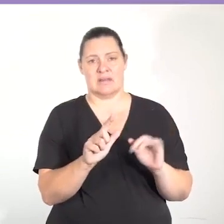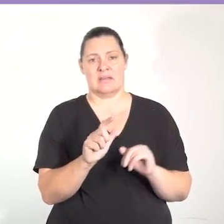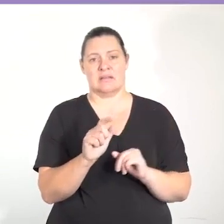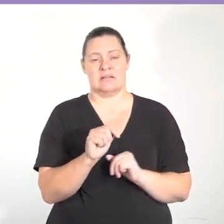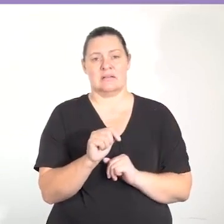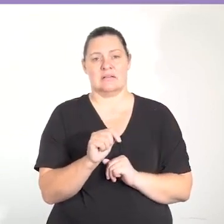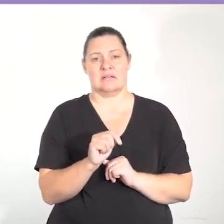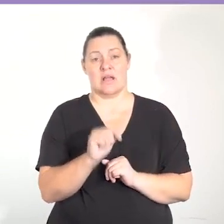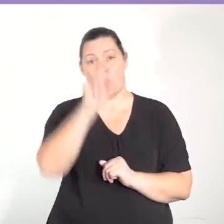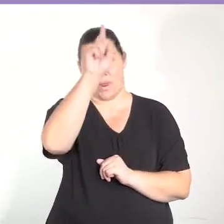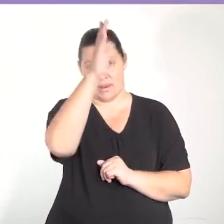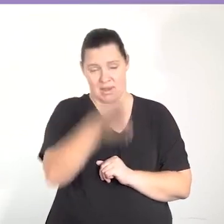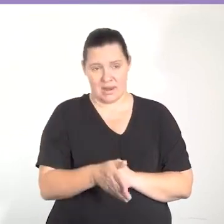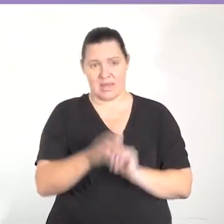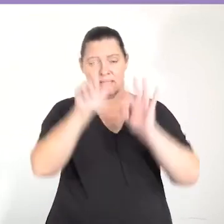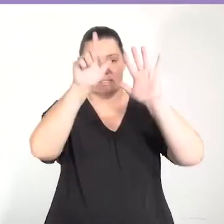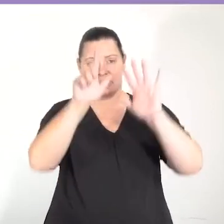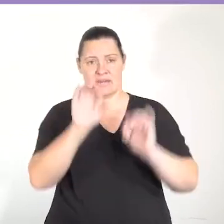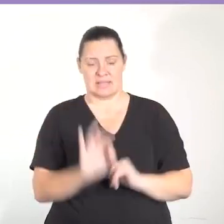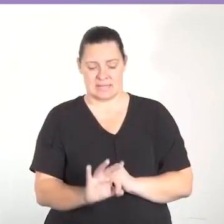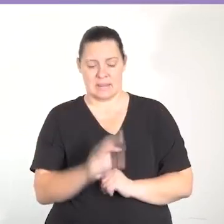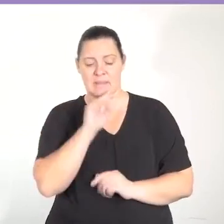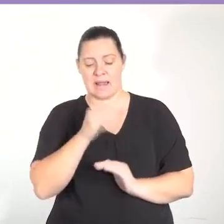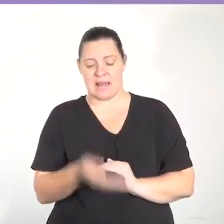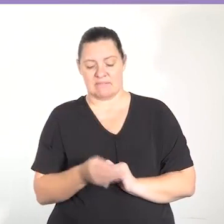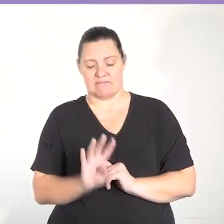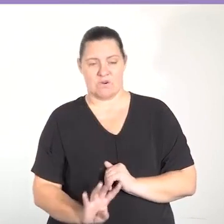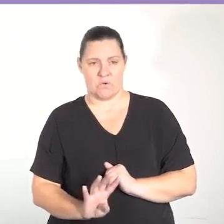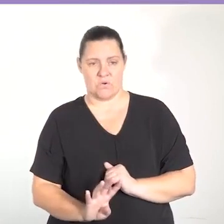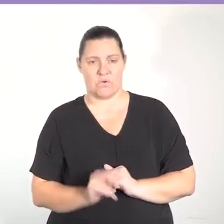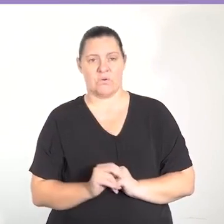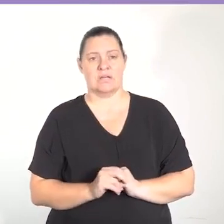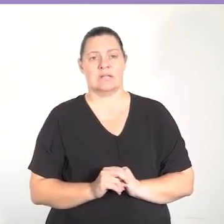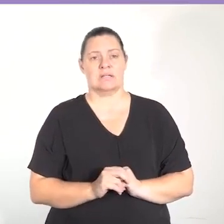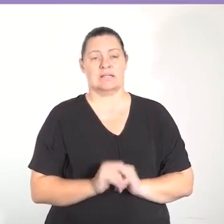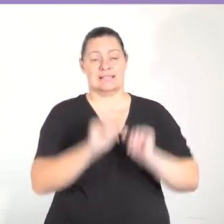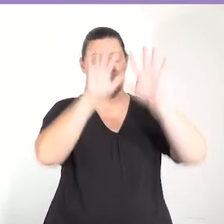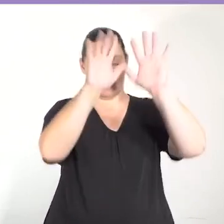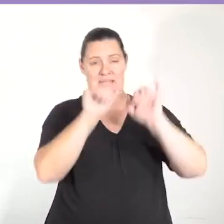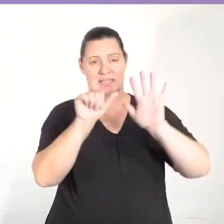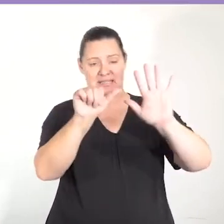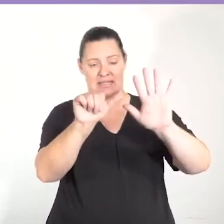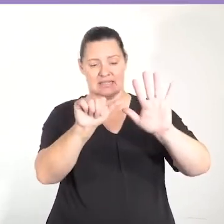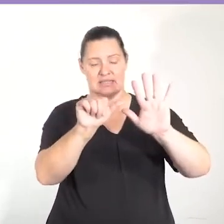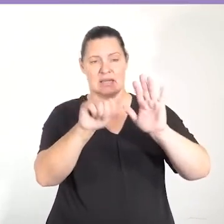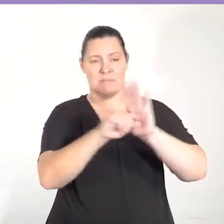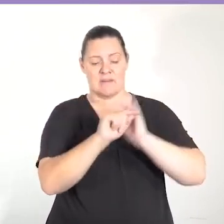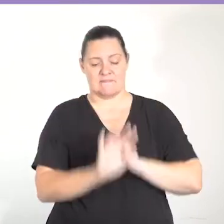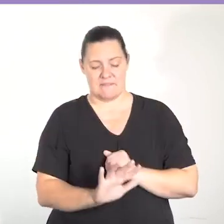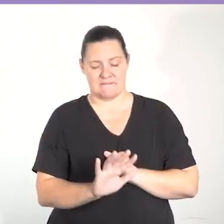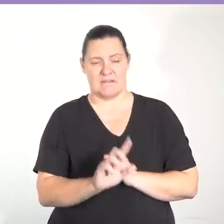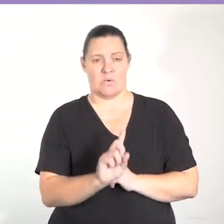ones minus 3 ones. That leaves us with 4 ones. Then we have 6 tens minus 5